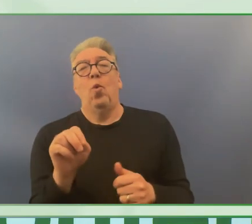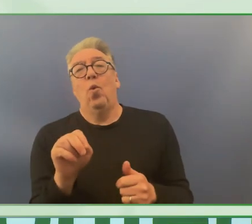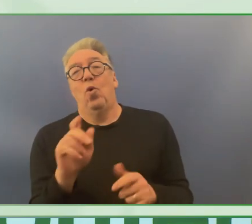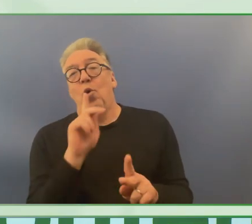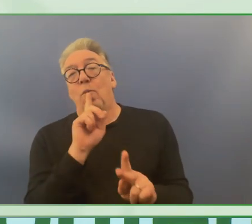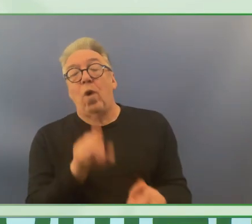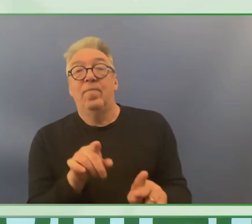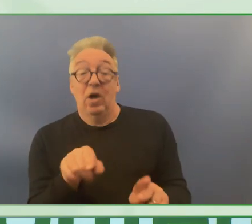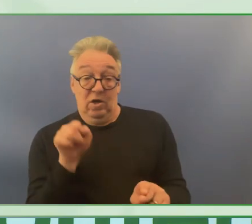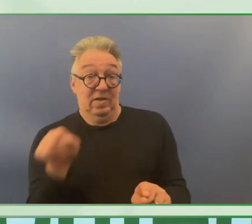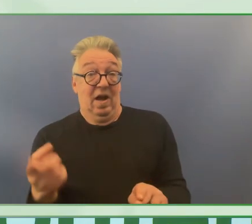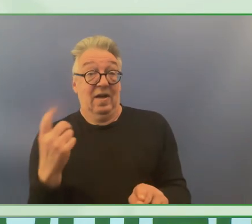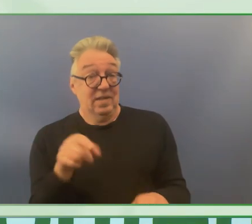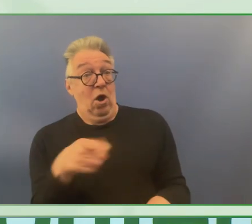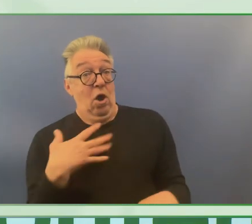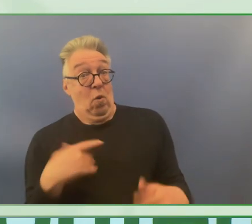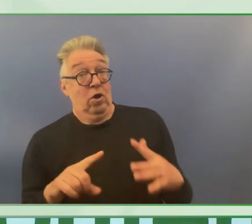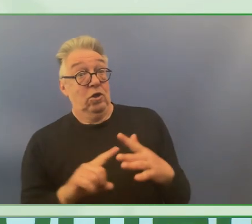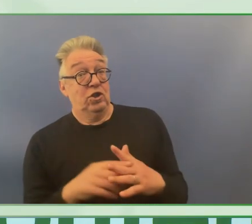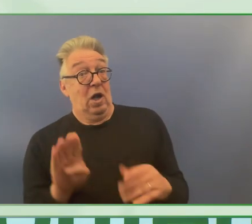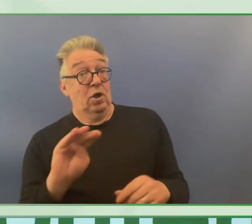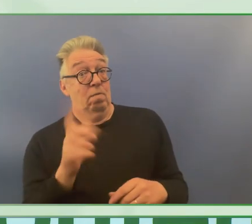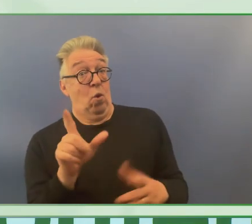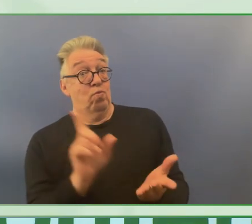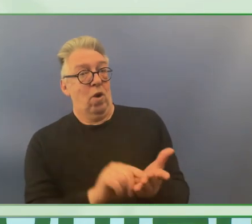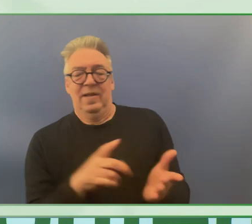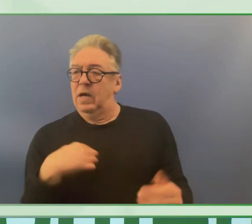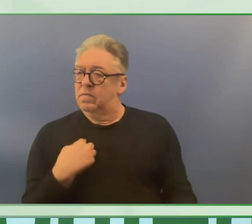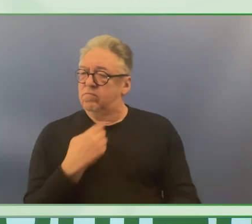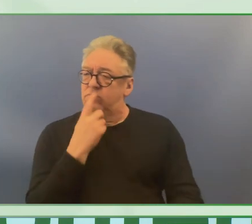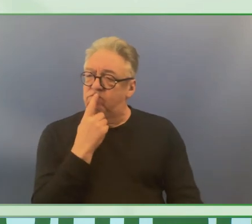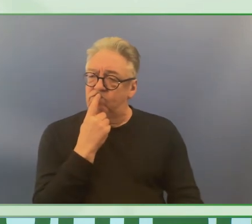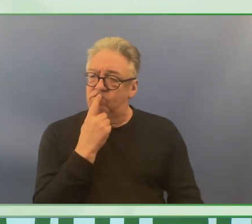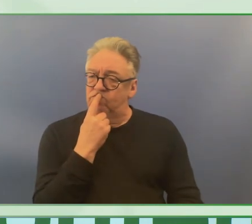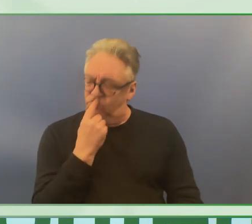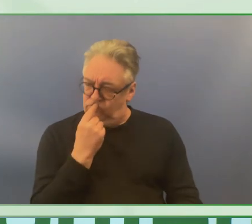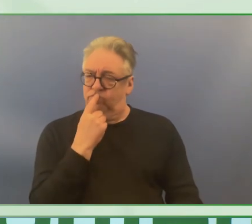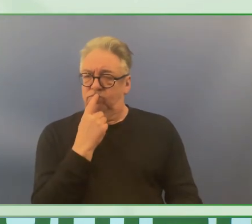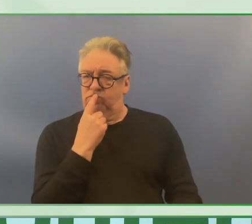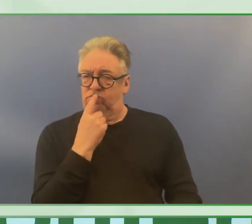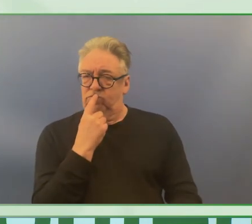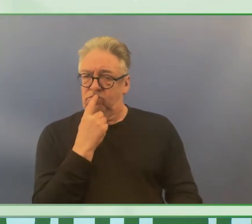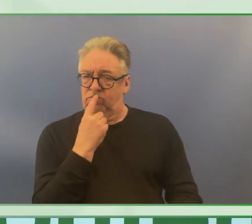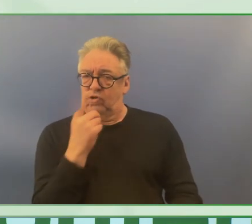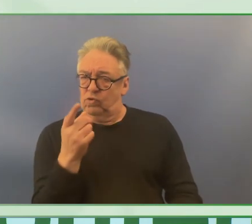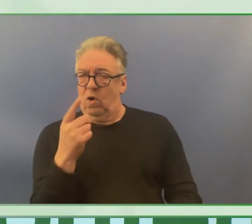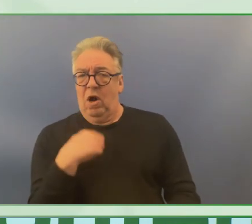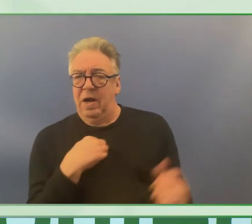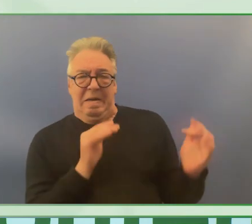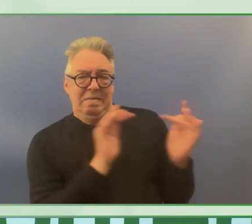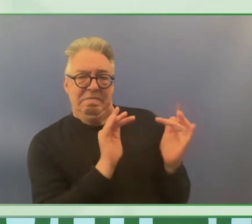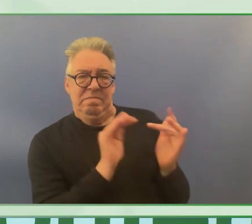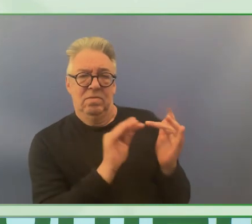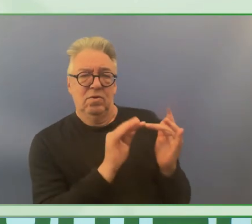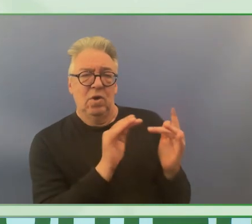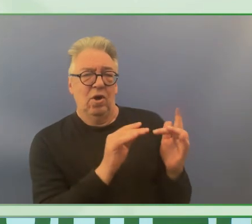want to start a blueprint? And I paused. And I said, huh? So I reached out to the team and said, what does that